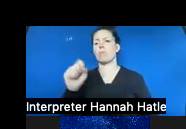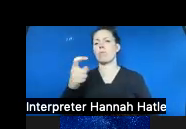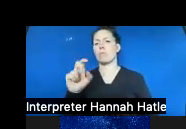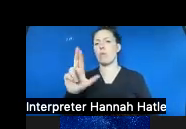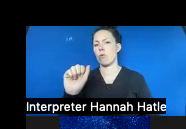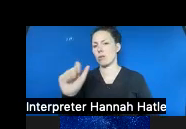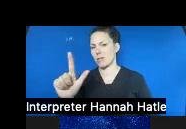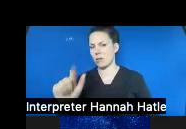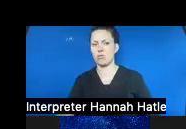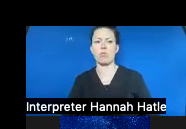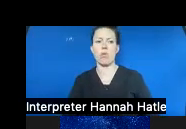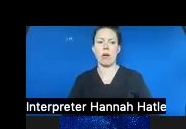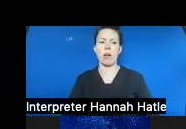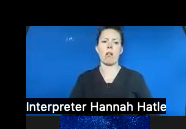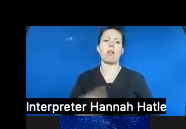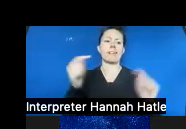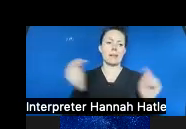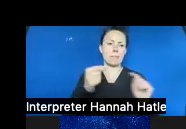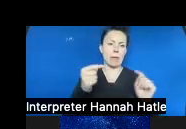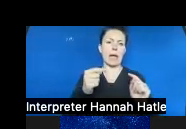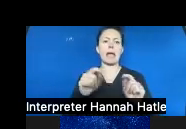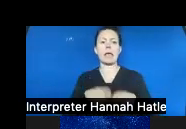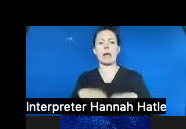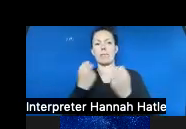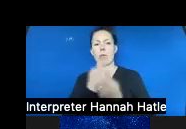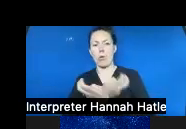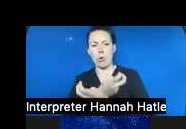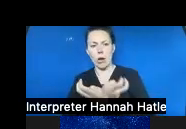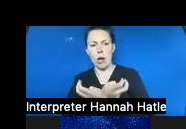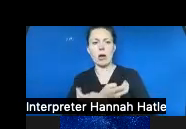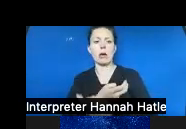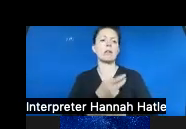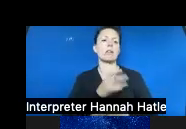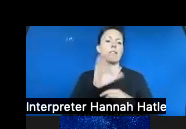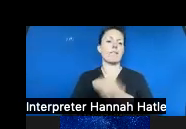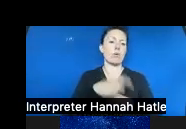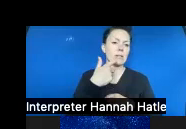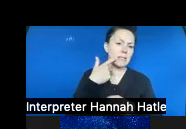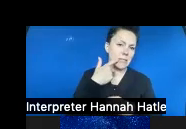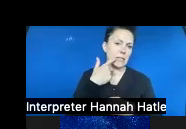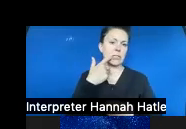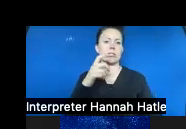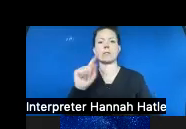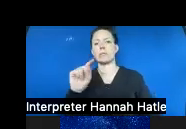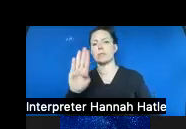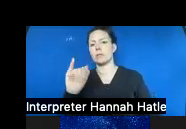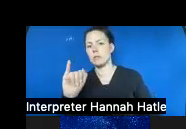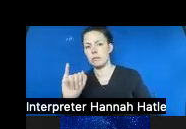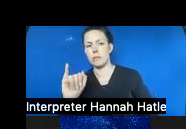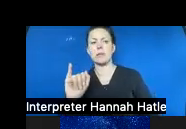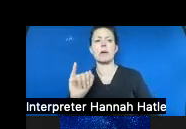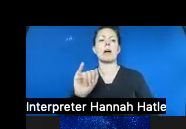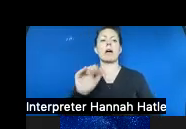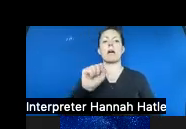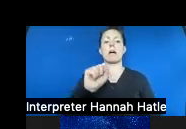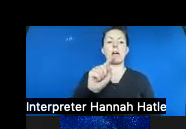Broken bones, chronic pain, the traumatic brain injury, forced addiction, sexually transmitted